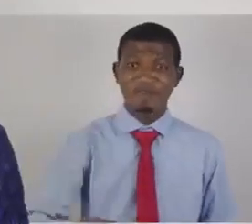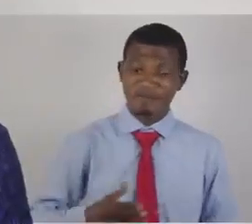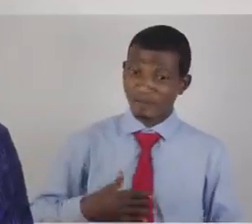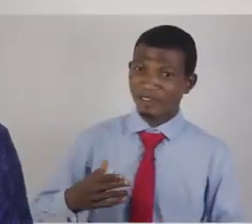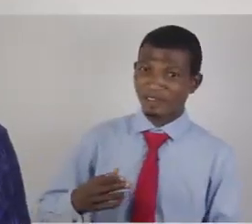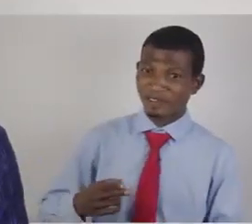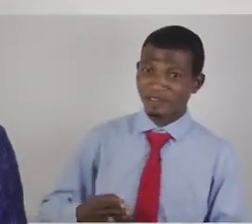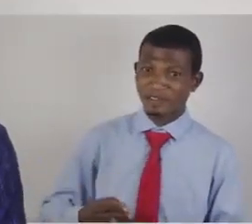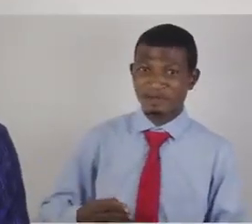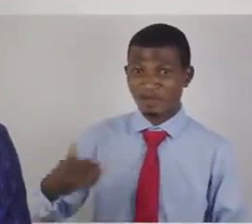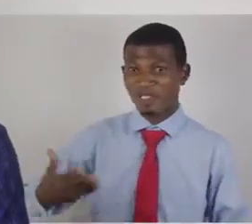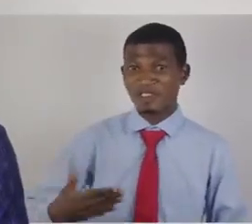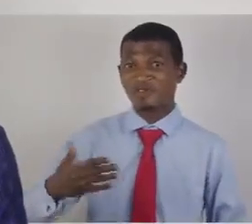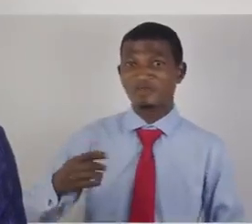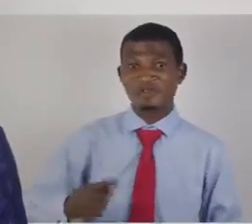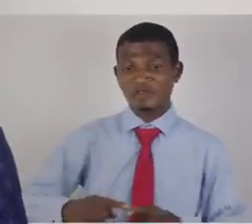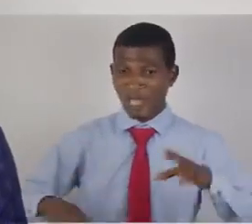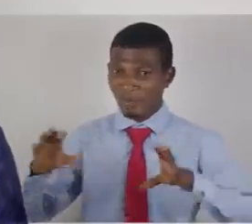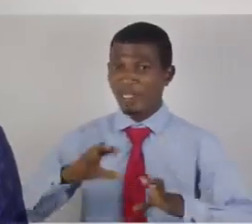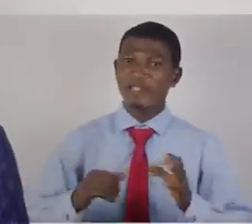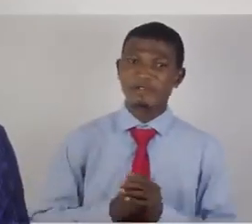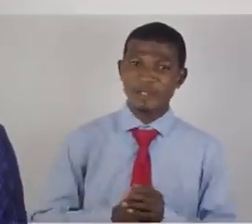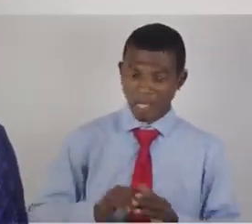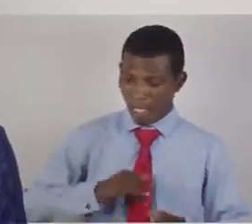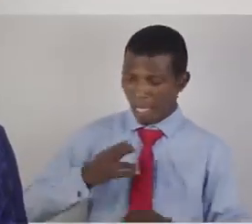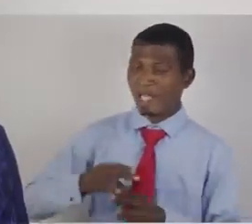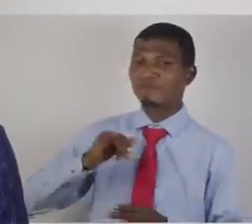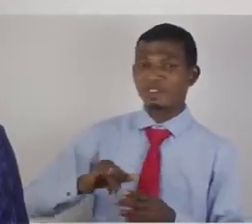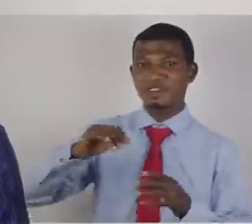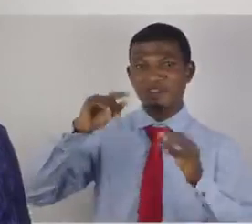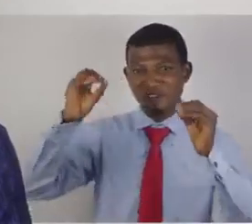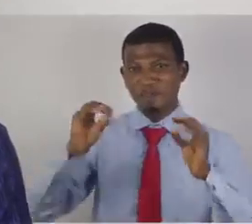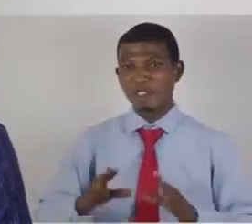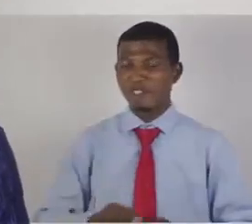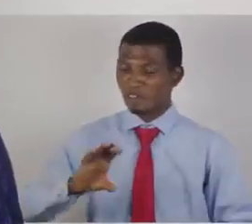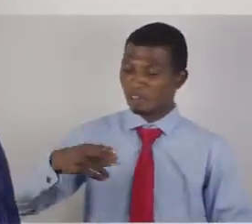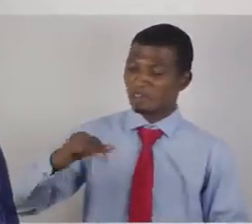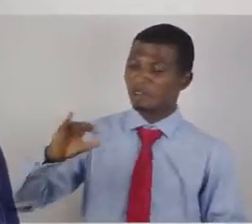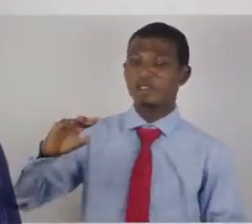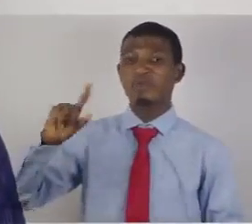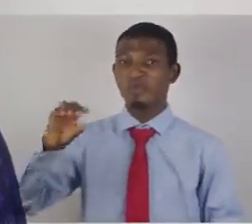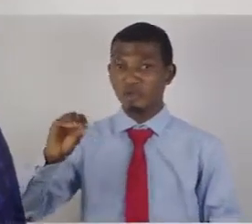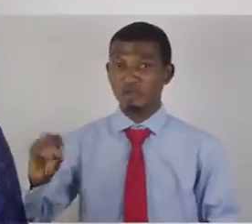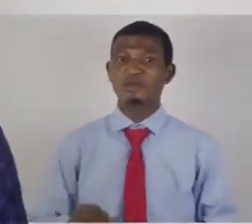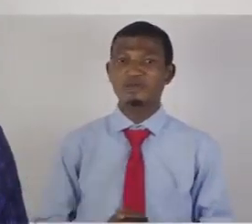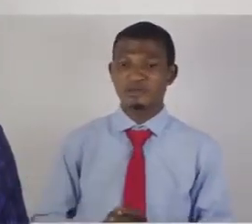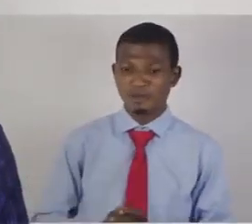Hello, welcome to Chemistry. I am your tutor, Chibuzo